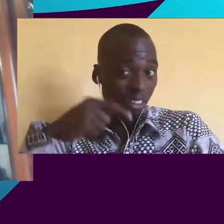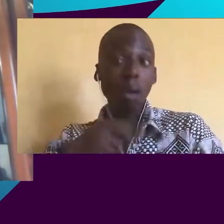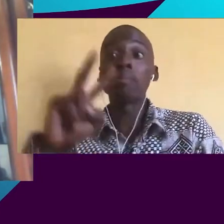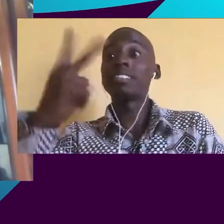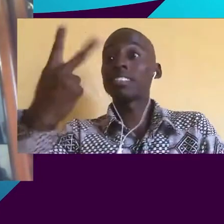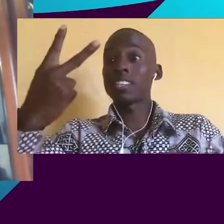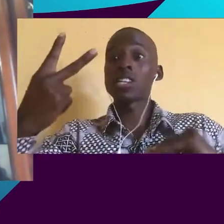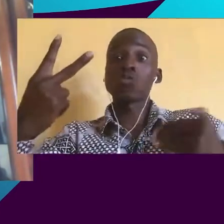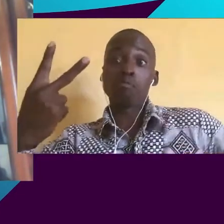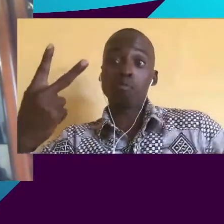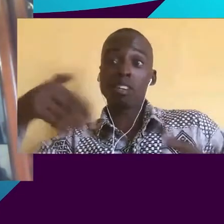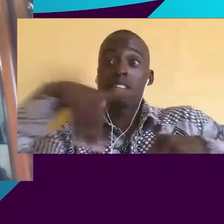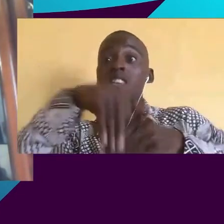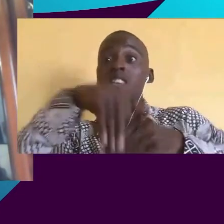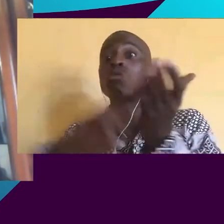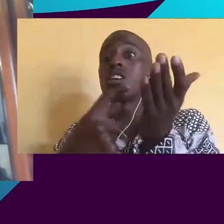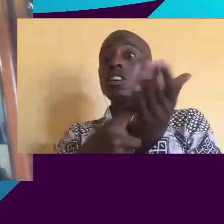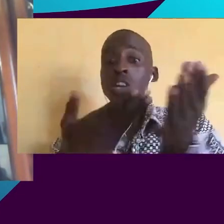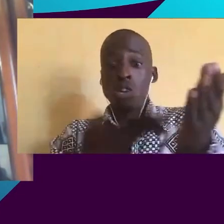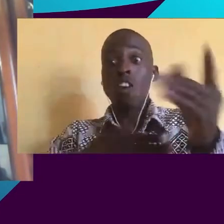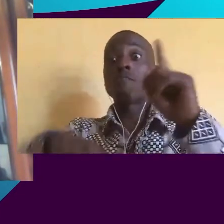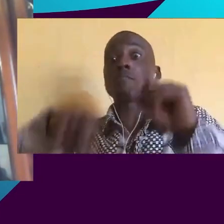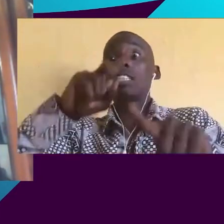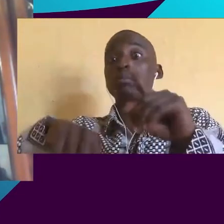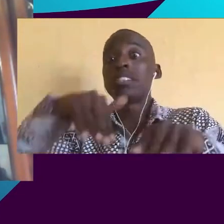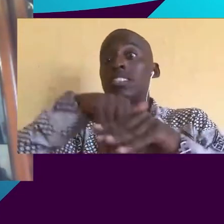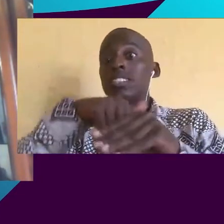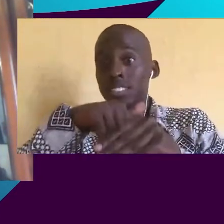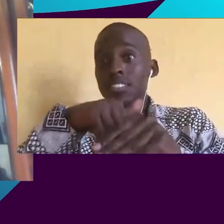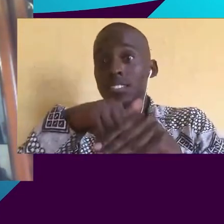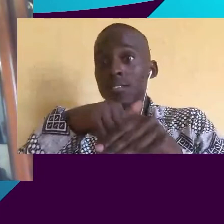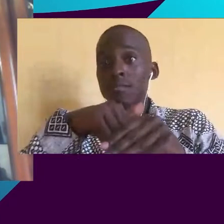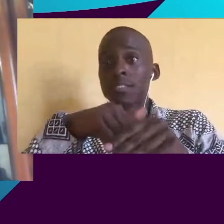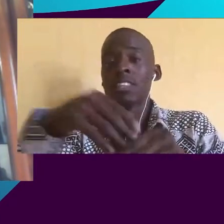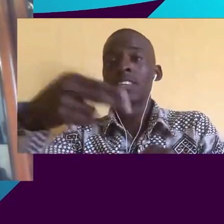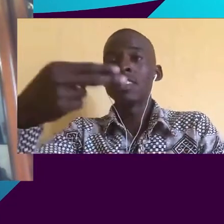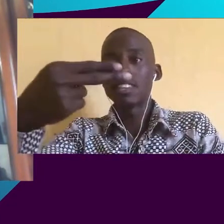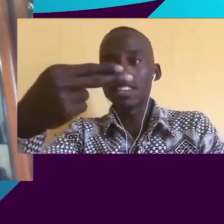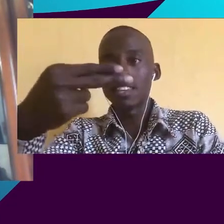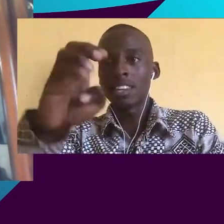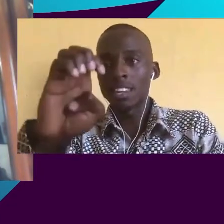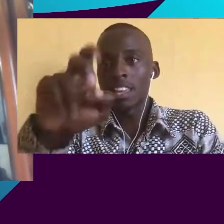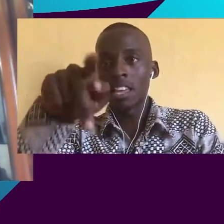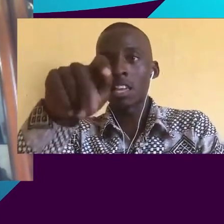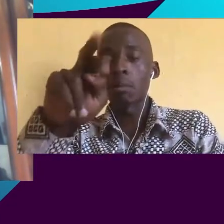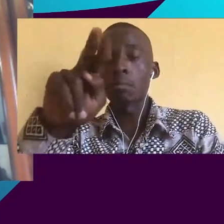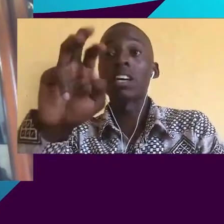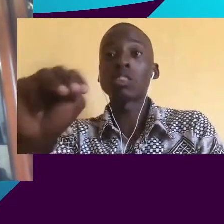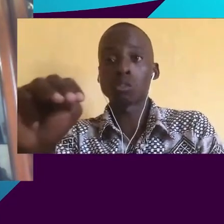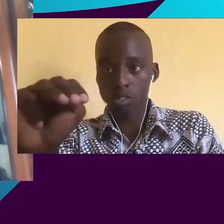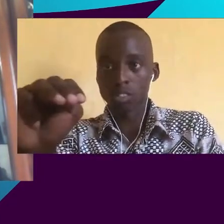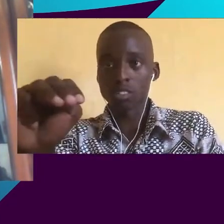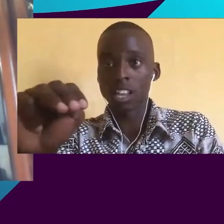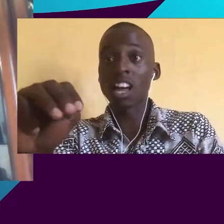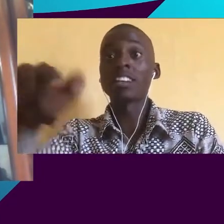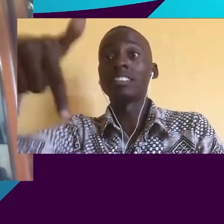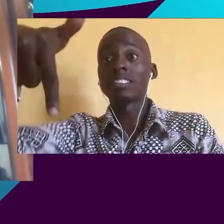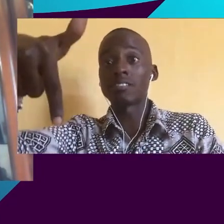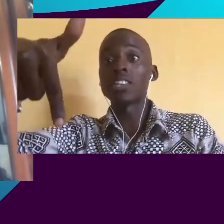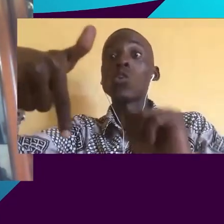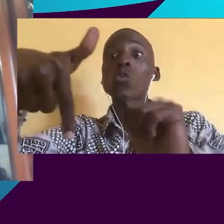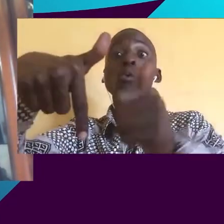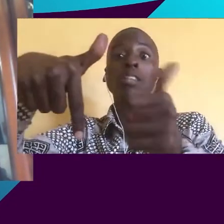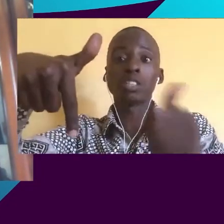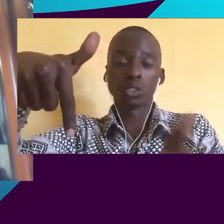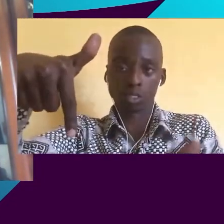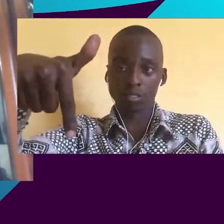Uganda to have participated in what they call heptathlon. Now, heptathlon are 7 events within the package of